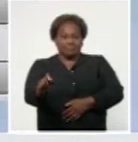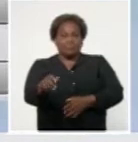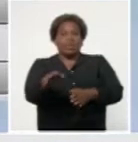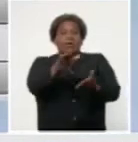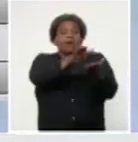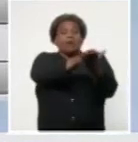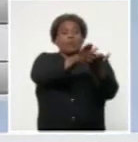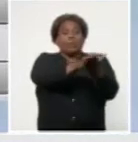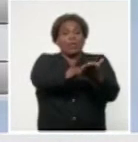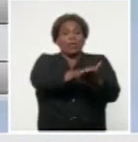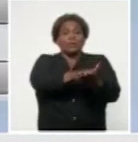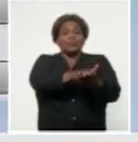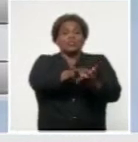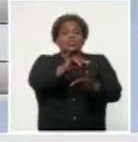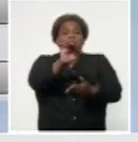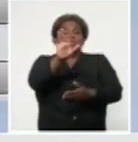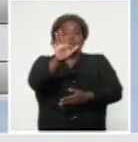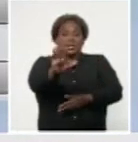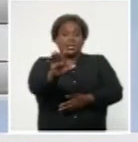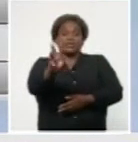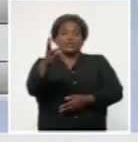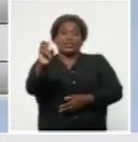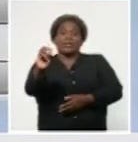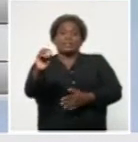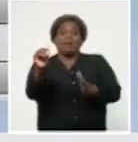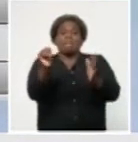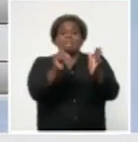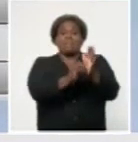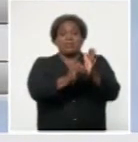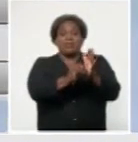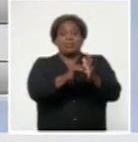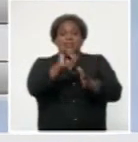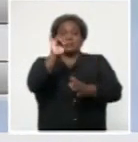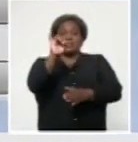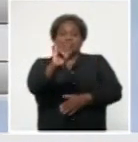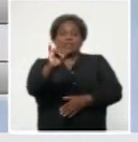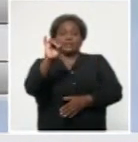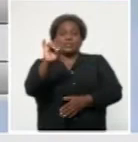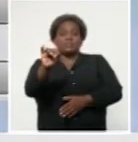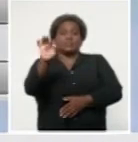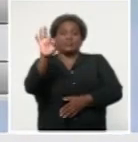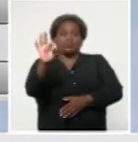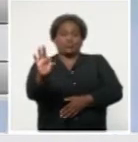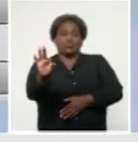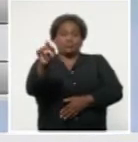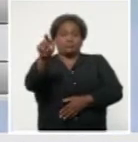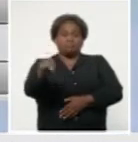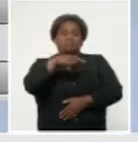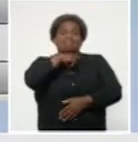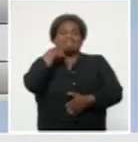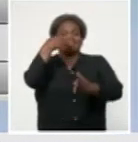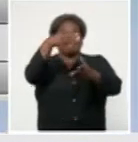108,844 new cases yesterday, for a tally of